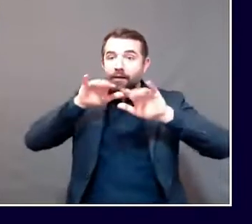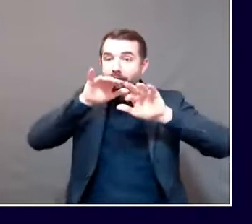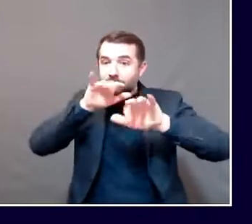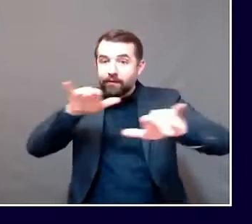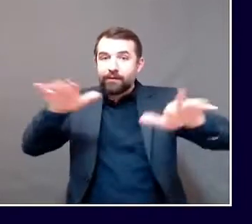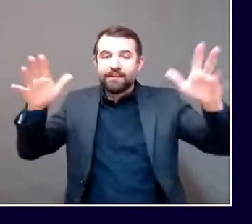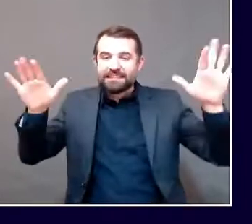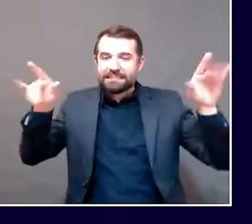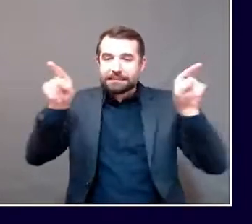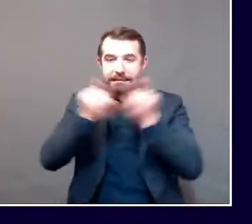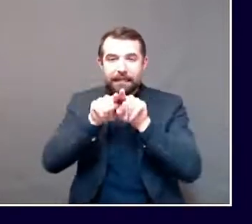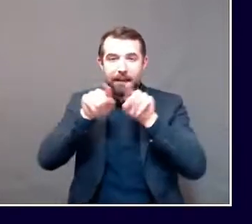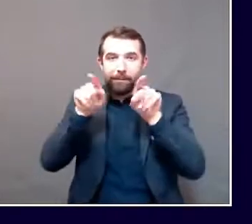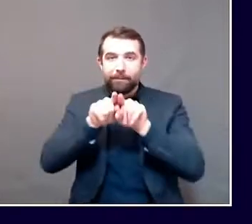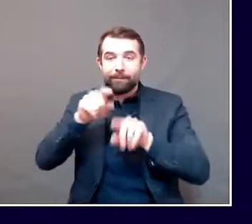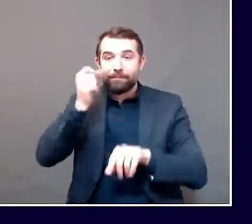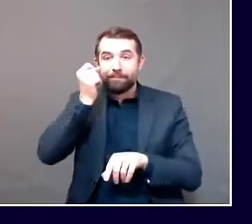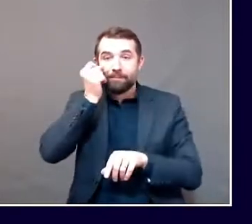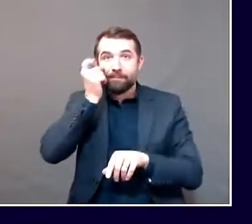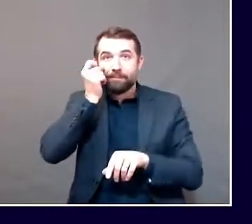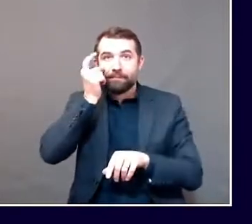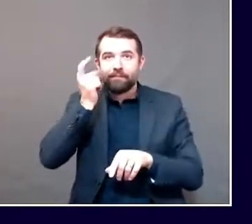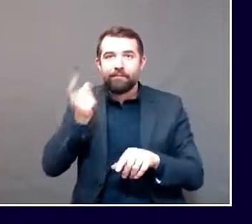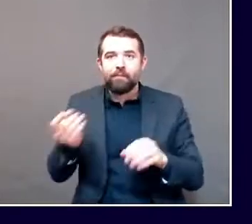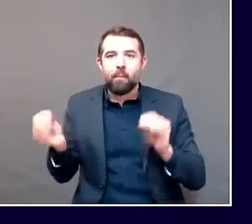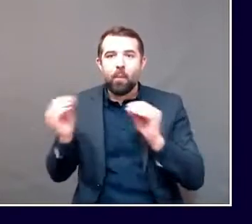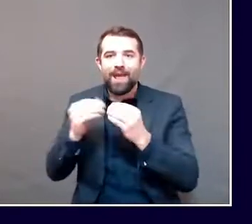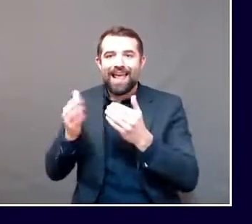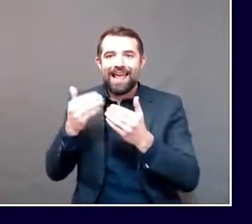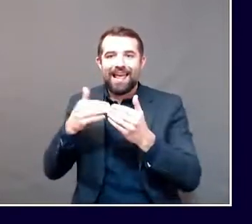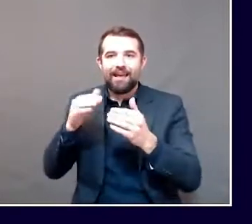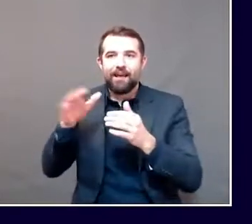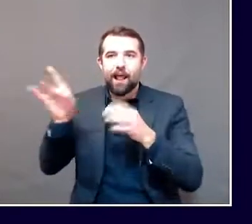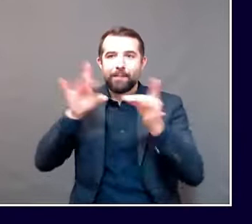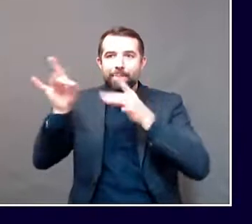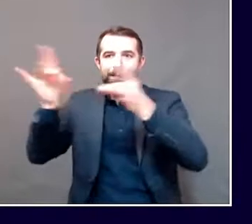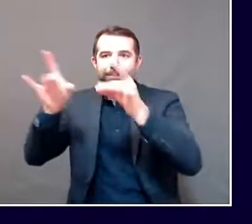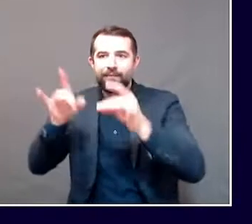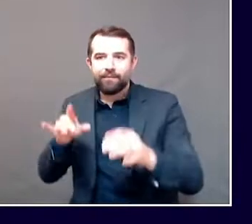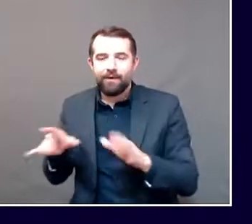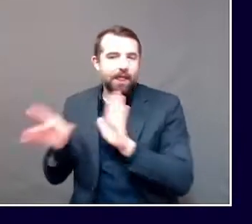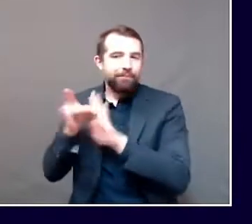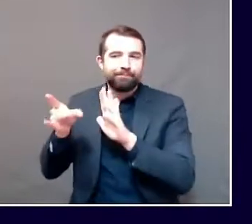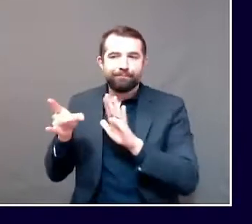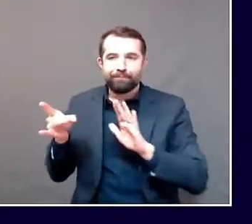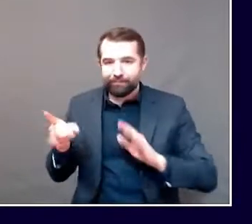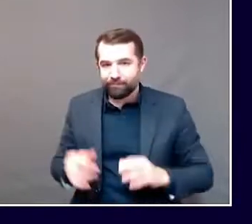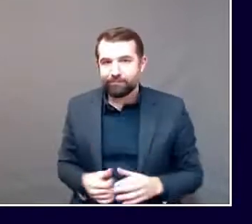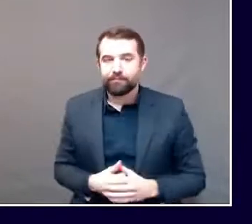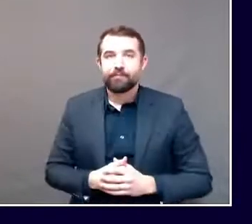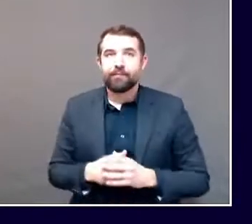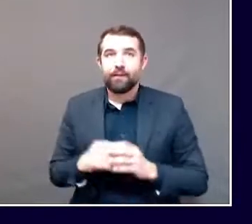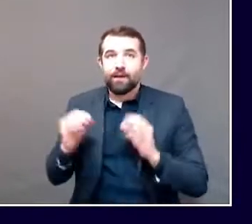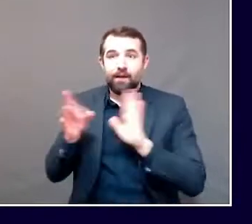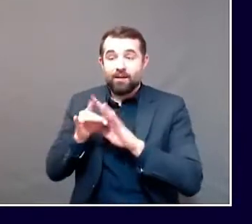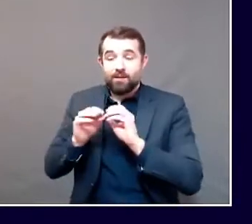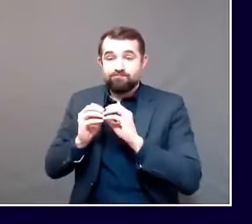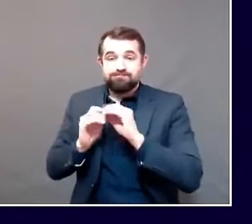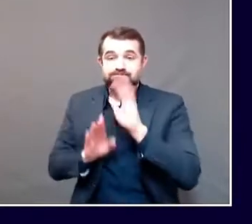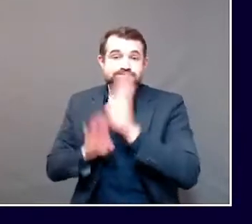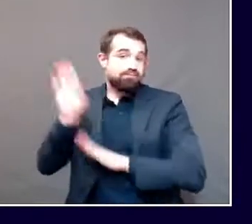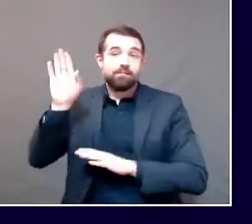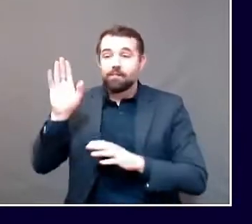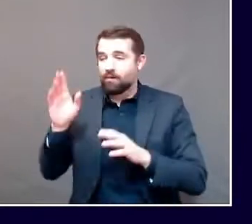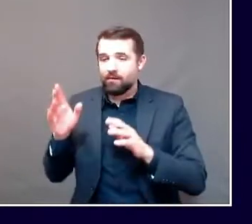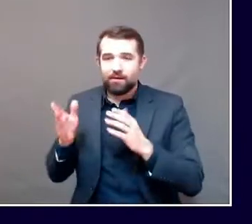can attach to our cells more easily and commandeer them, causing an infection more easily than the old